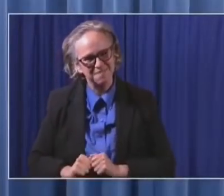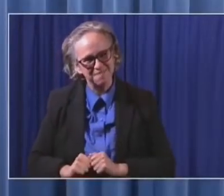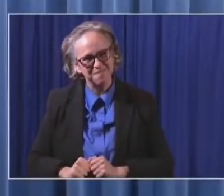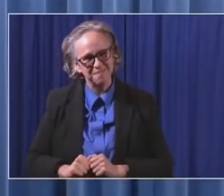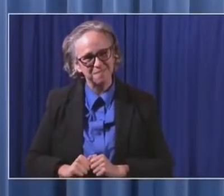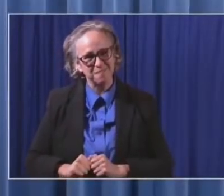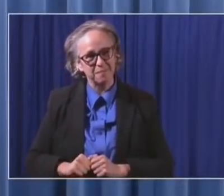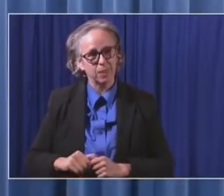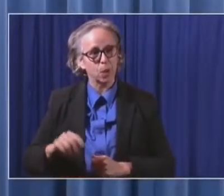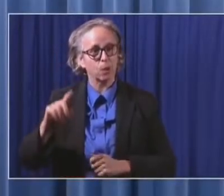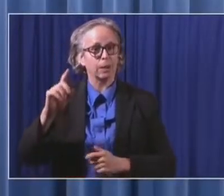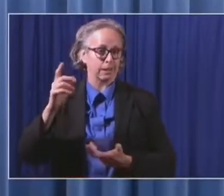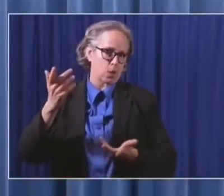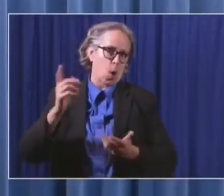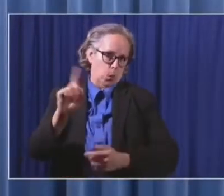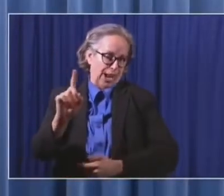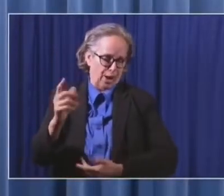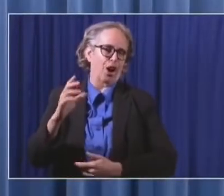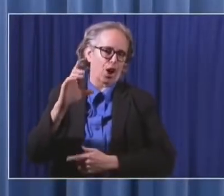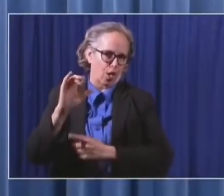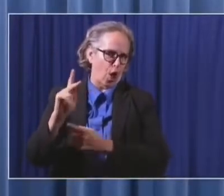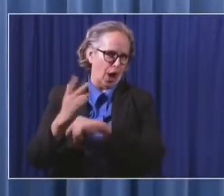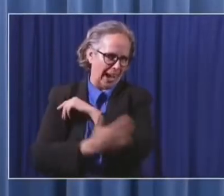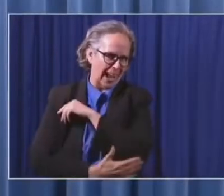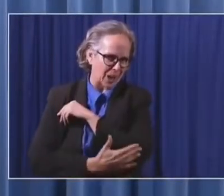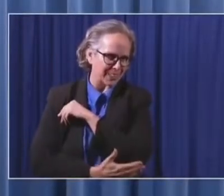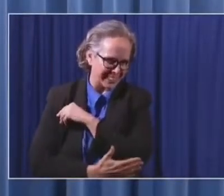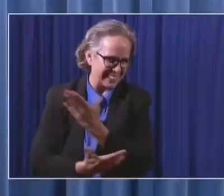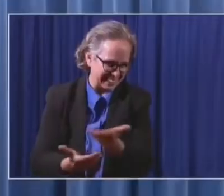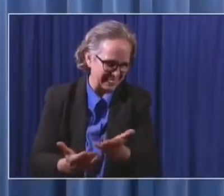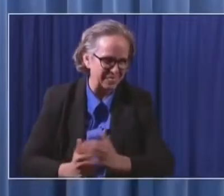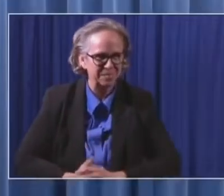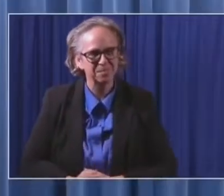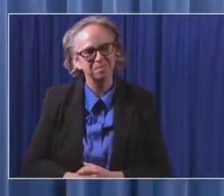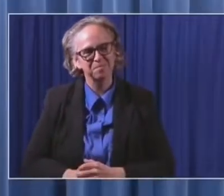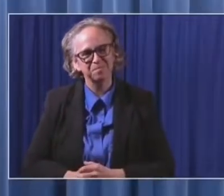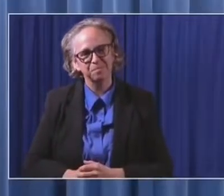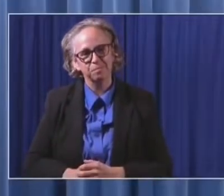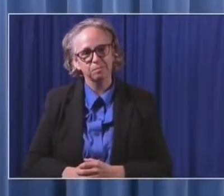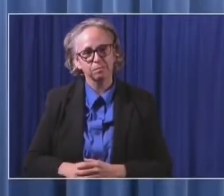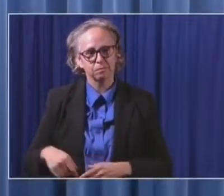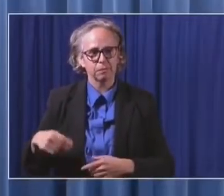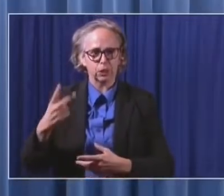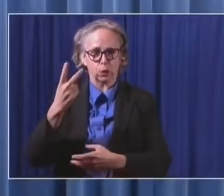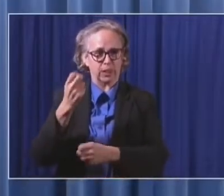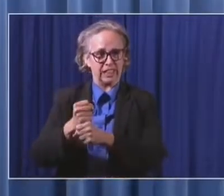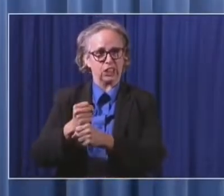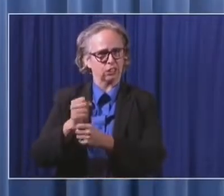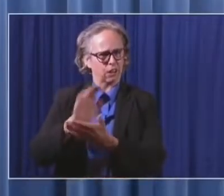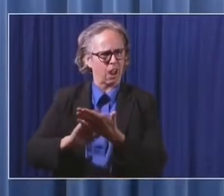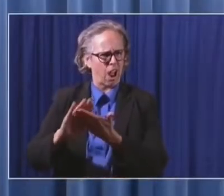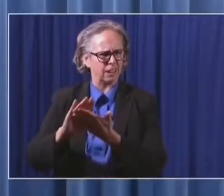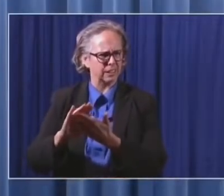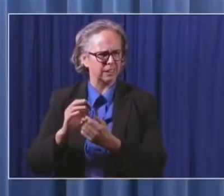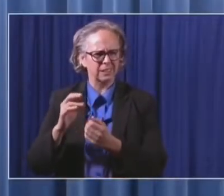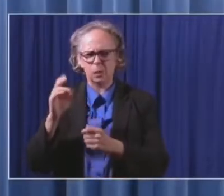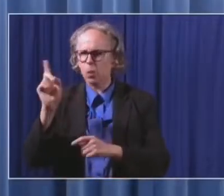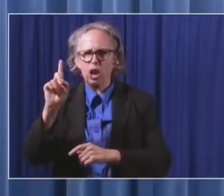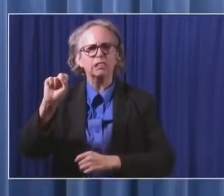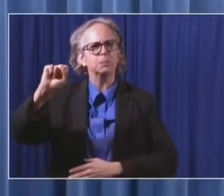Ty from Clark State. Clark State is in Clark County.